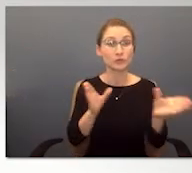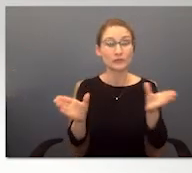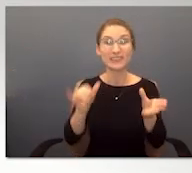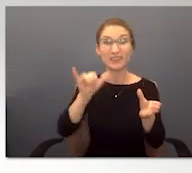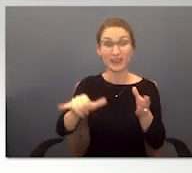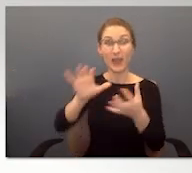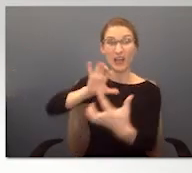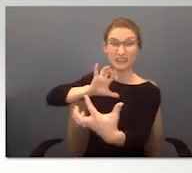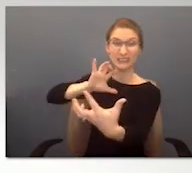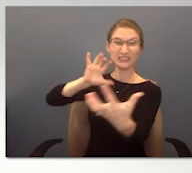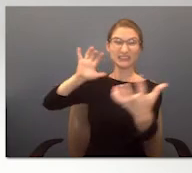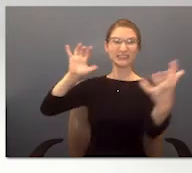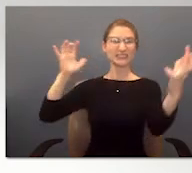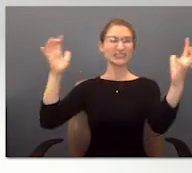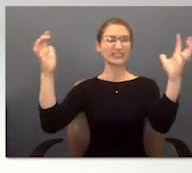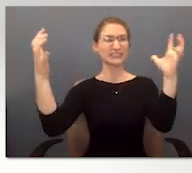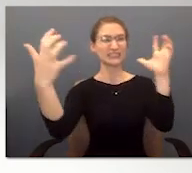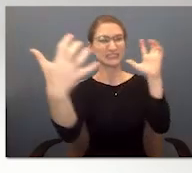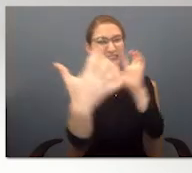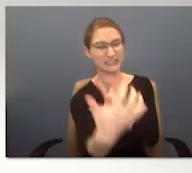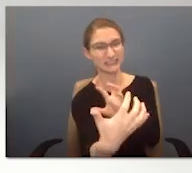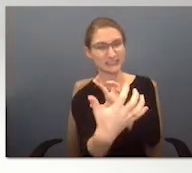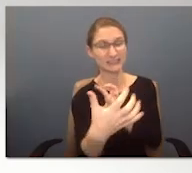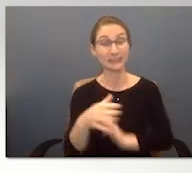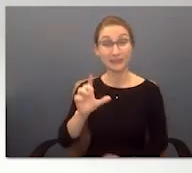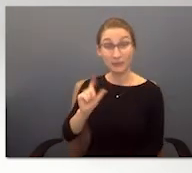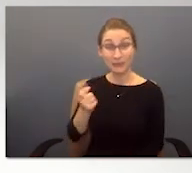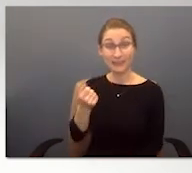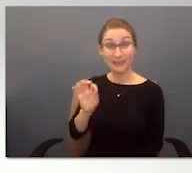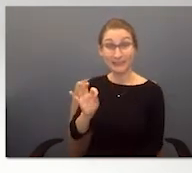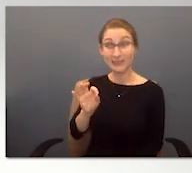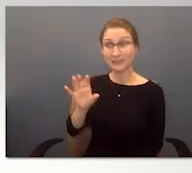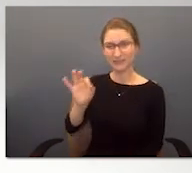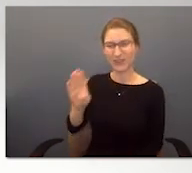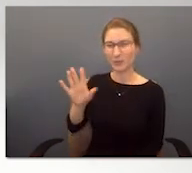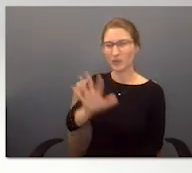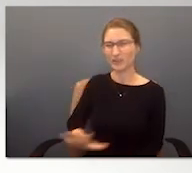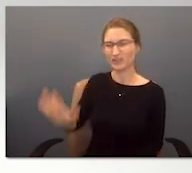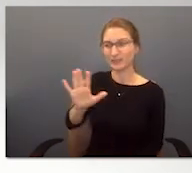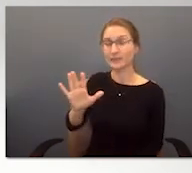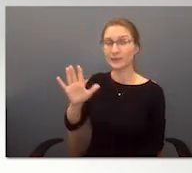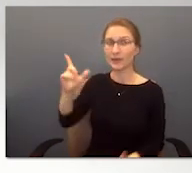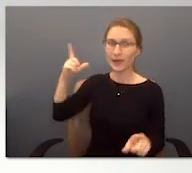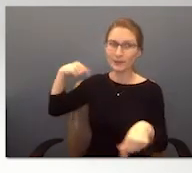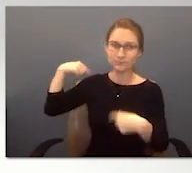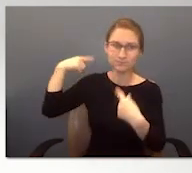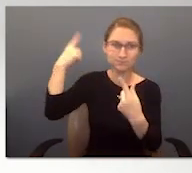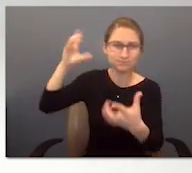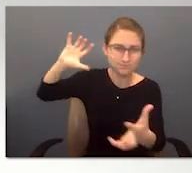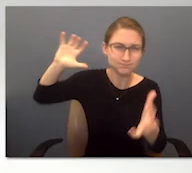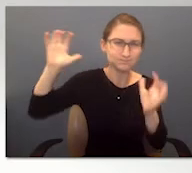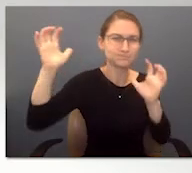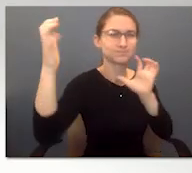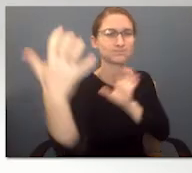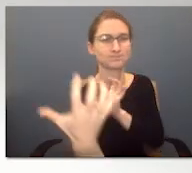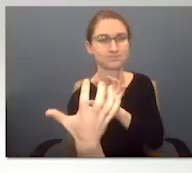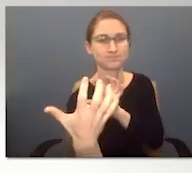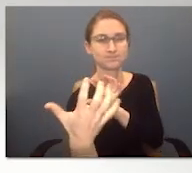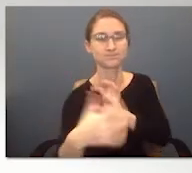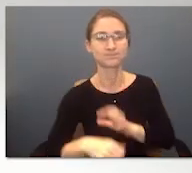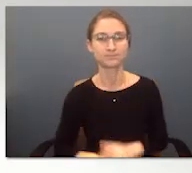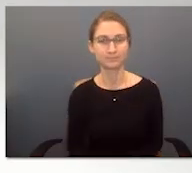So massive transformation since February 1st of 2019, really since about the time of the last Family